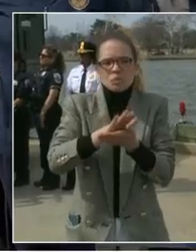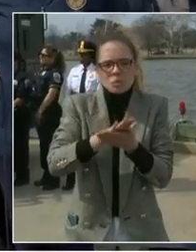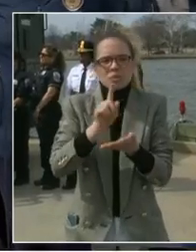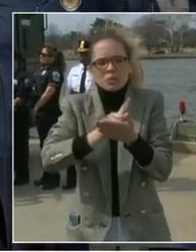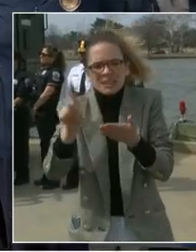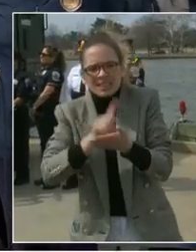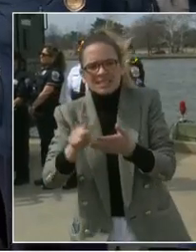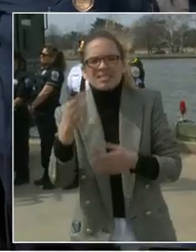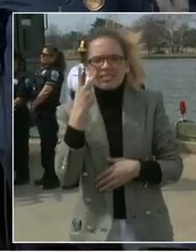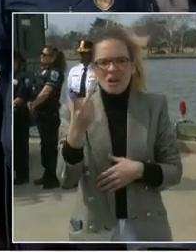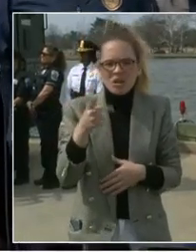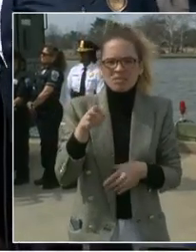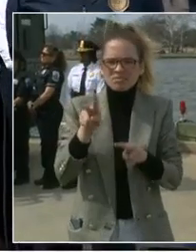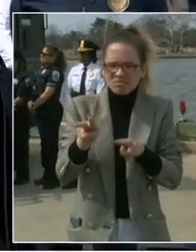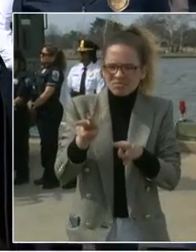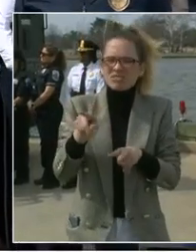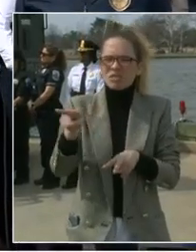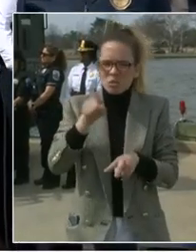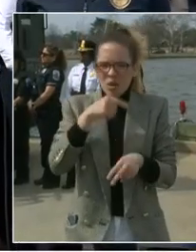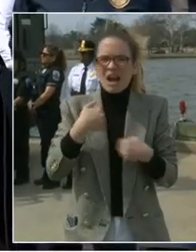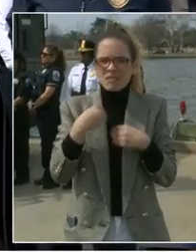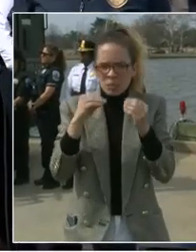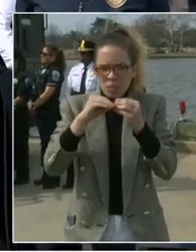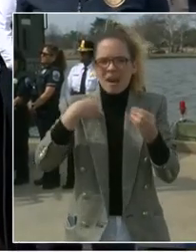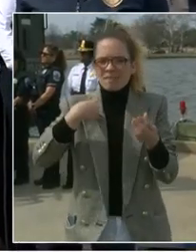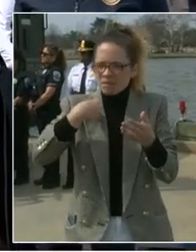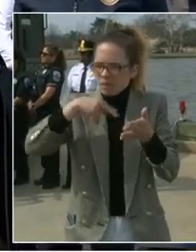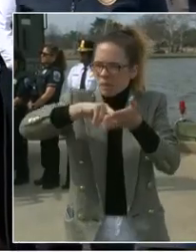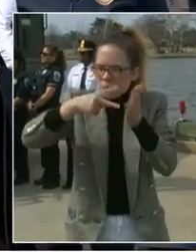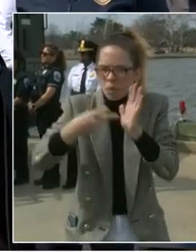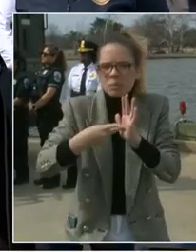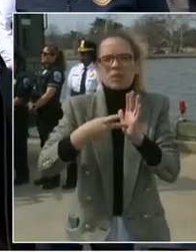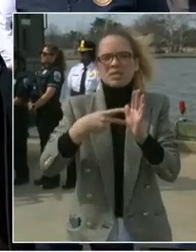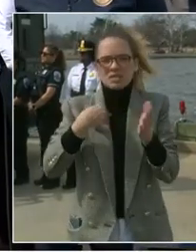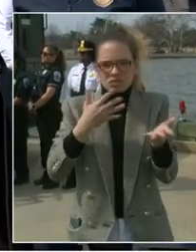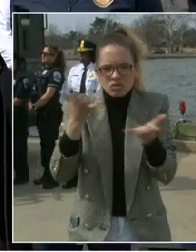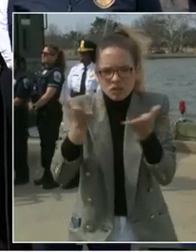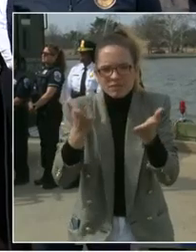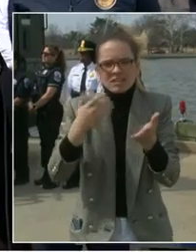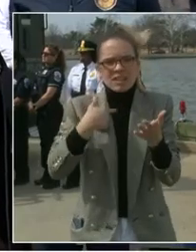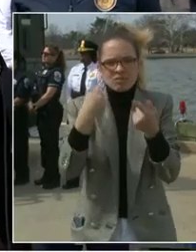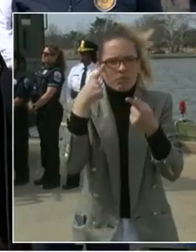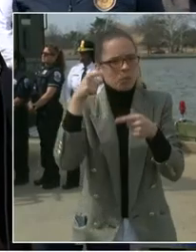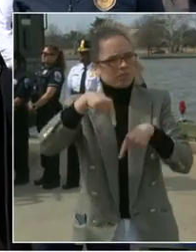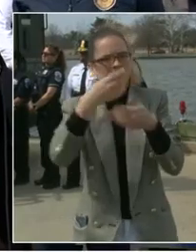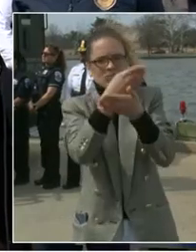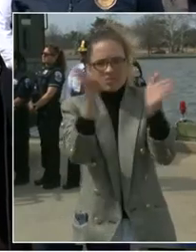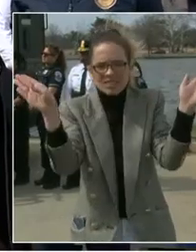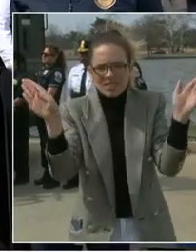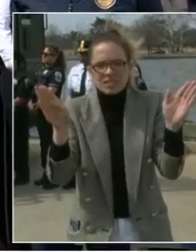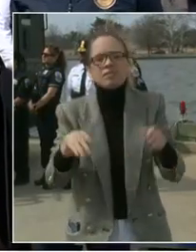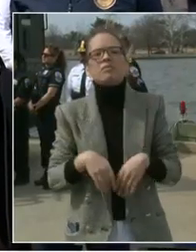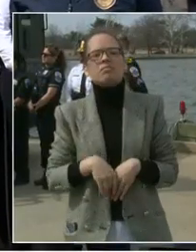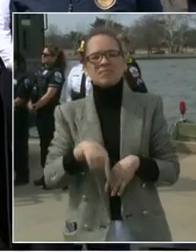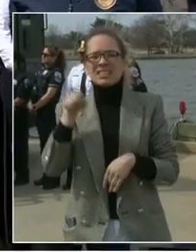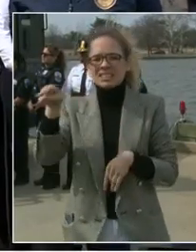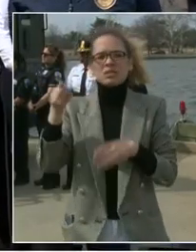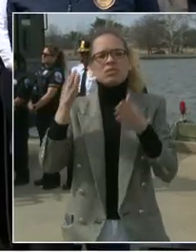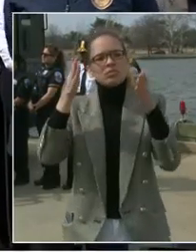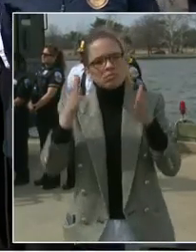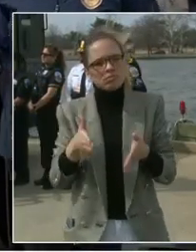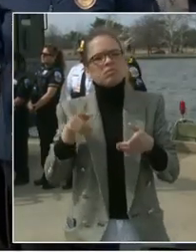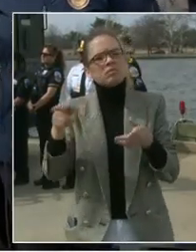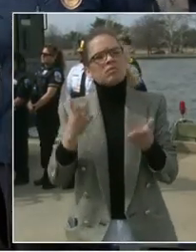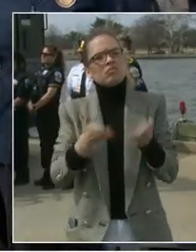to give, but I needed a different platform to serve the public. They suggested I look into joining the Metropolitan